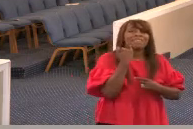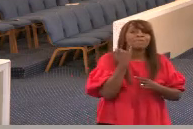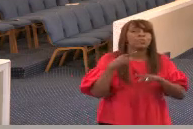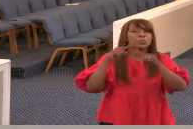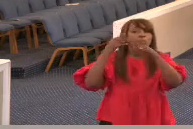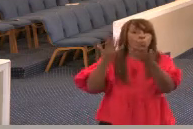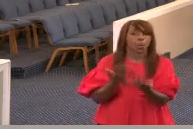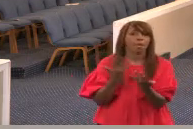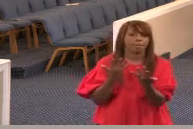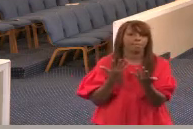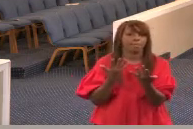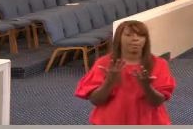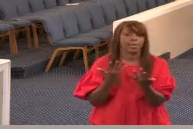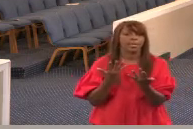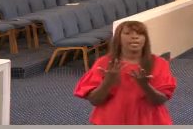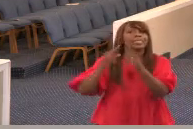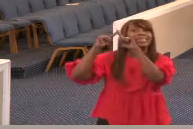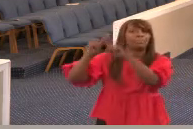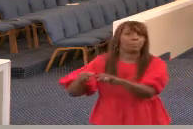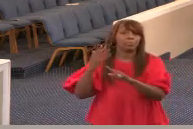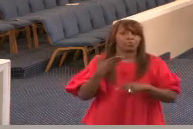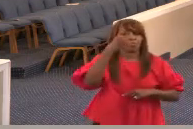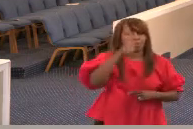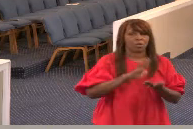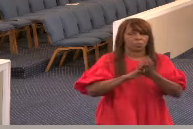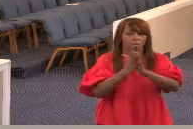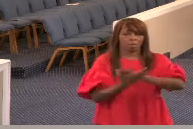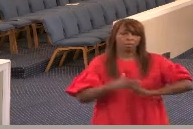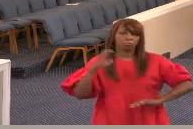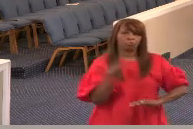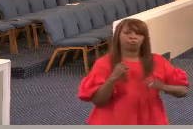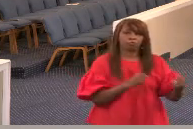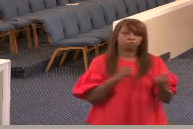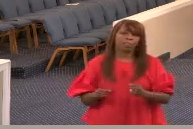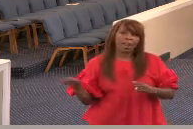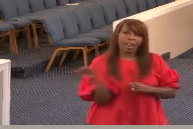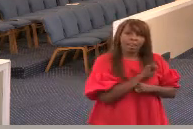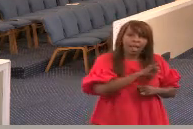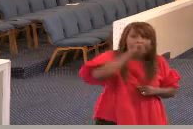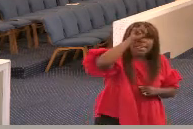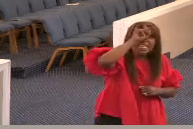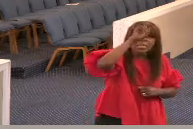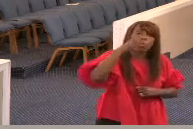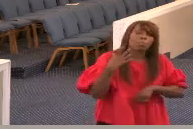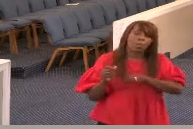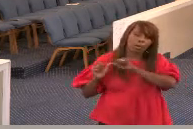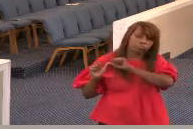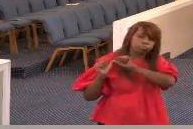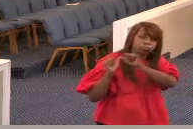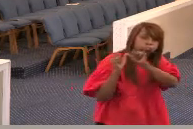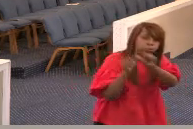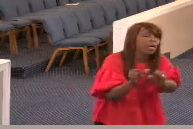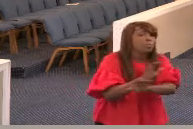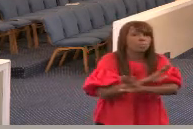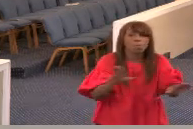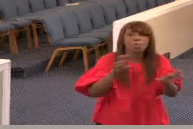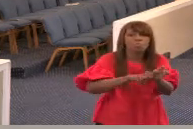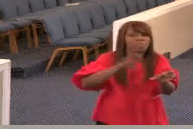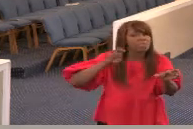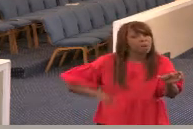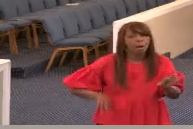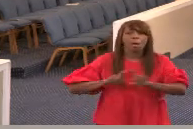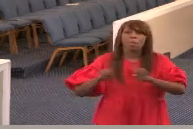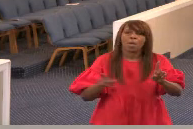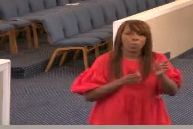Lord shall renew their strength? They shall mount up with wings as an eagle. They shall run and not be weary. They shall walk